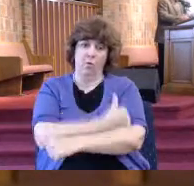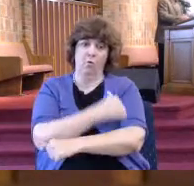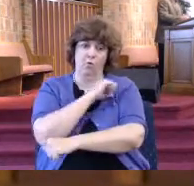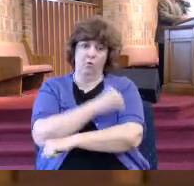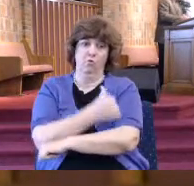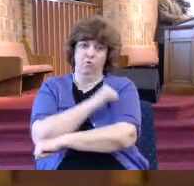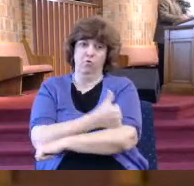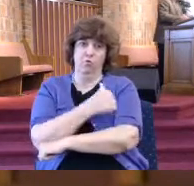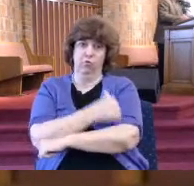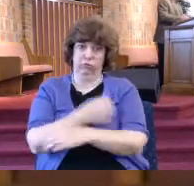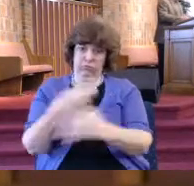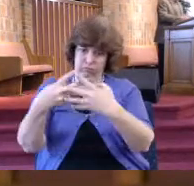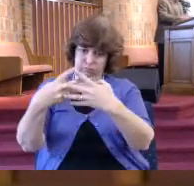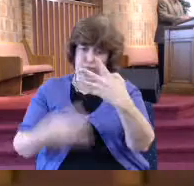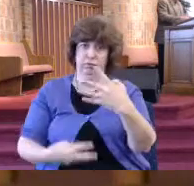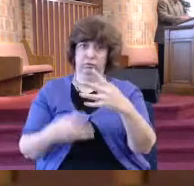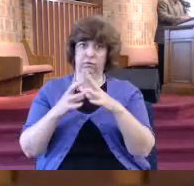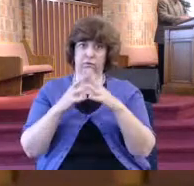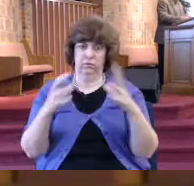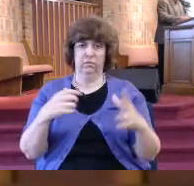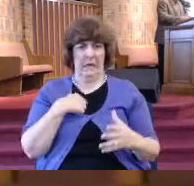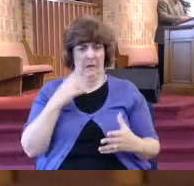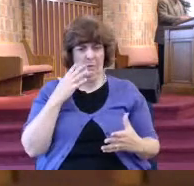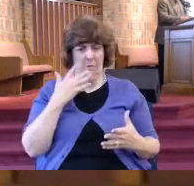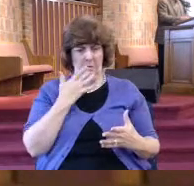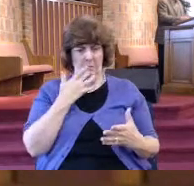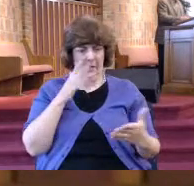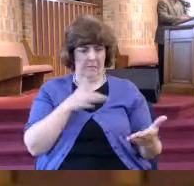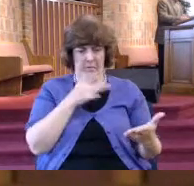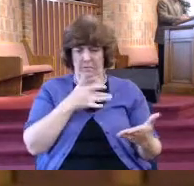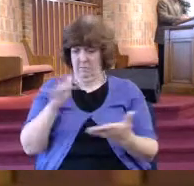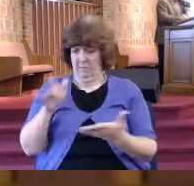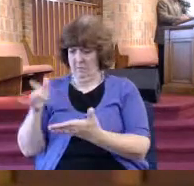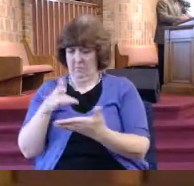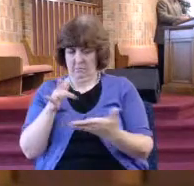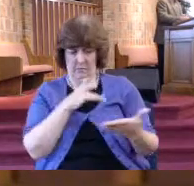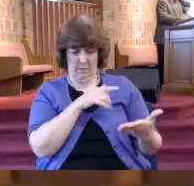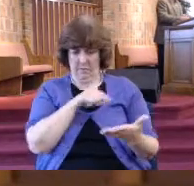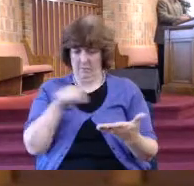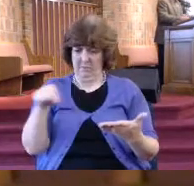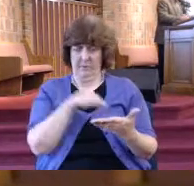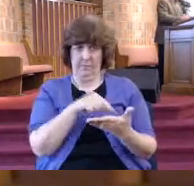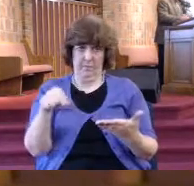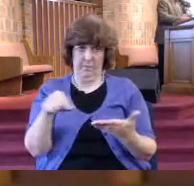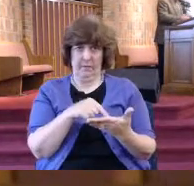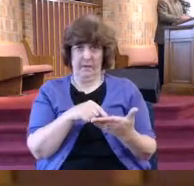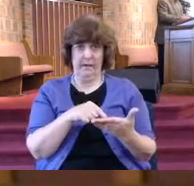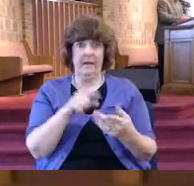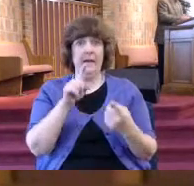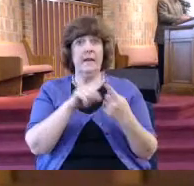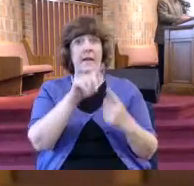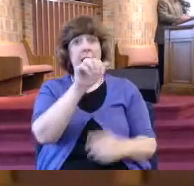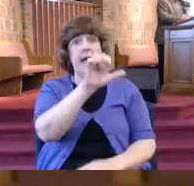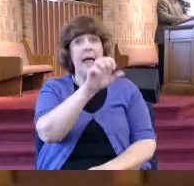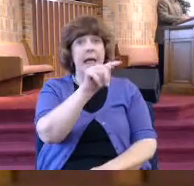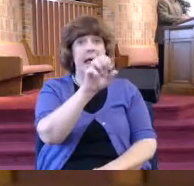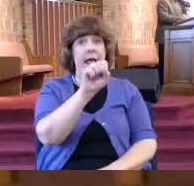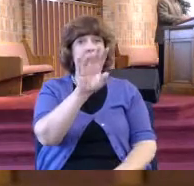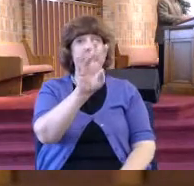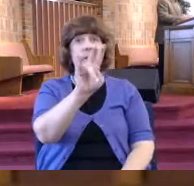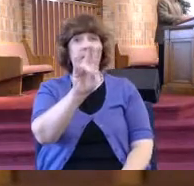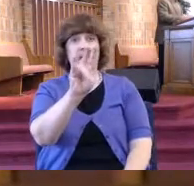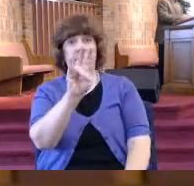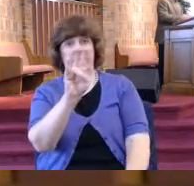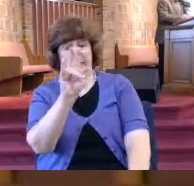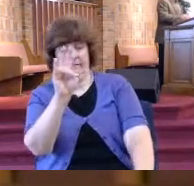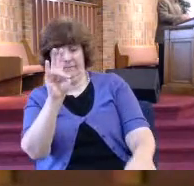like to look at several passages as we establish this idea. The first is in Acts chapter 17, and I'm going to